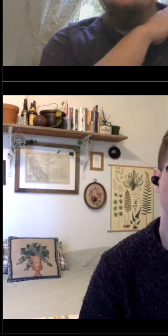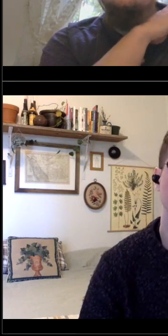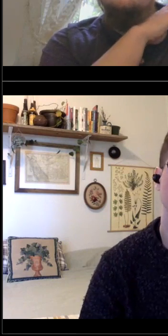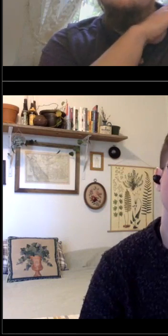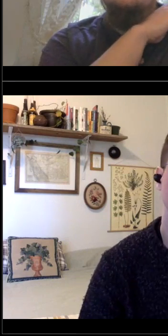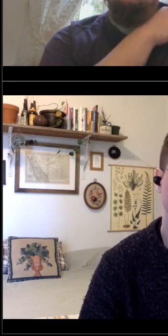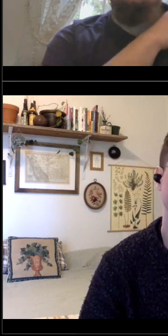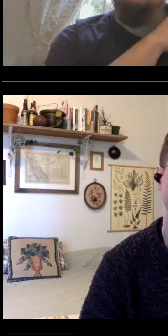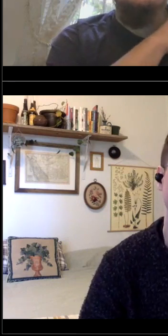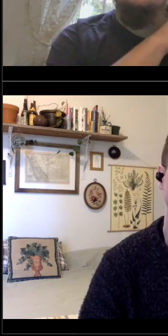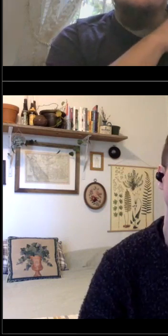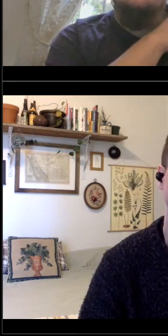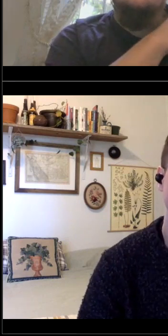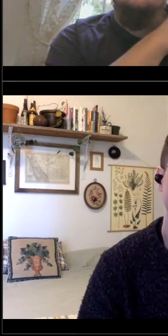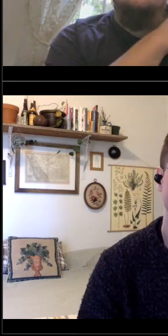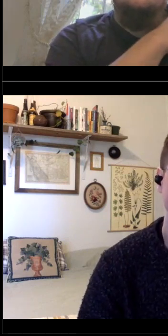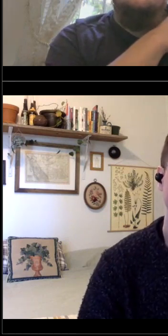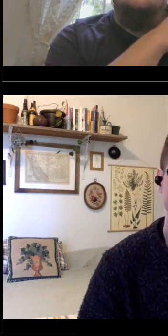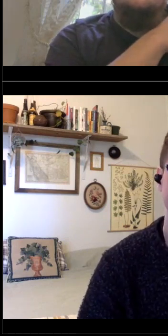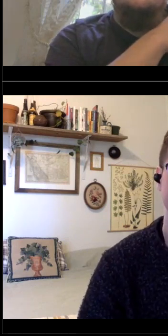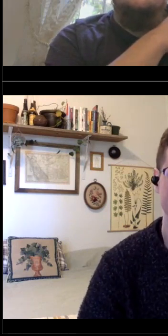question.